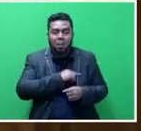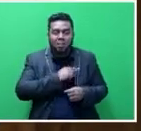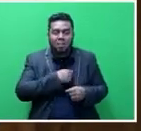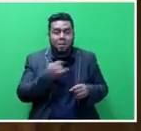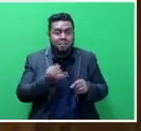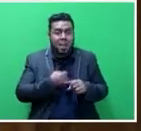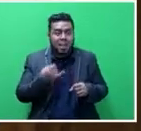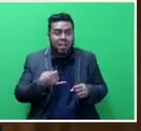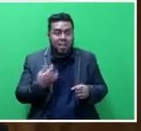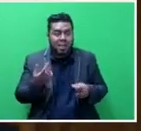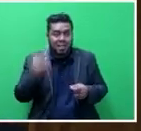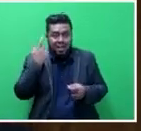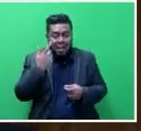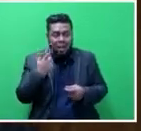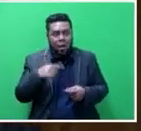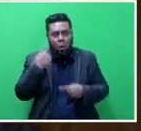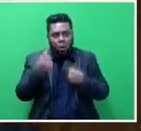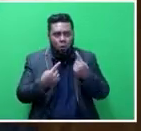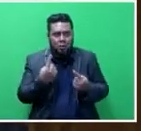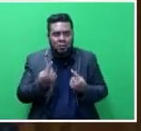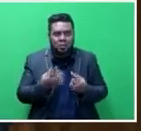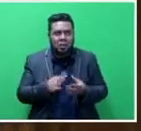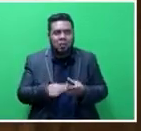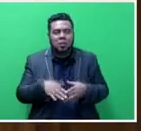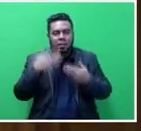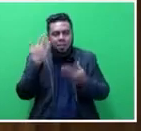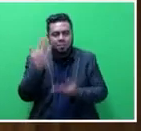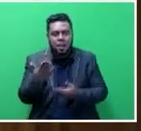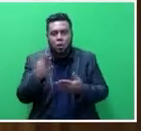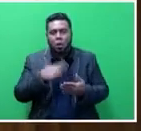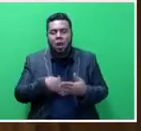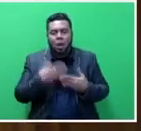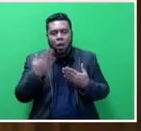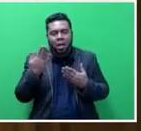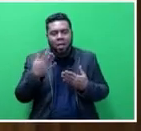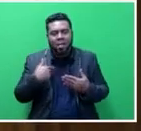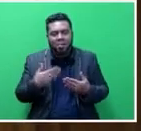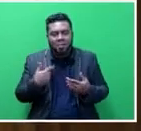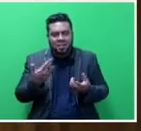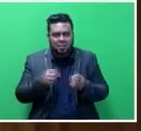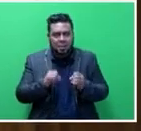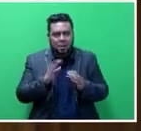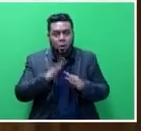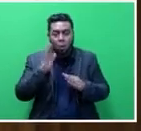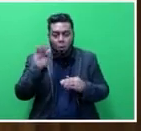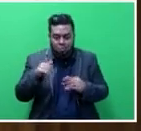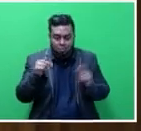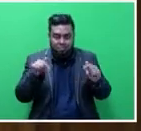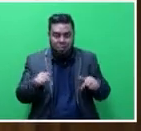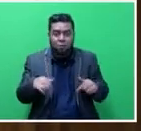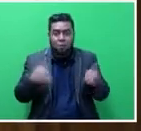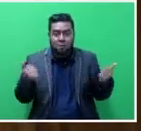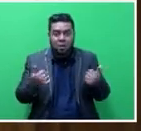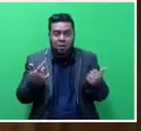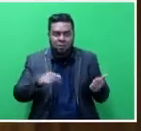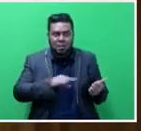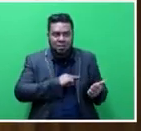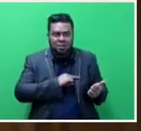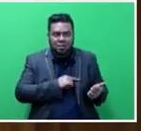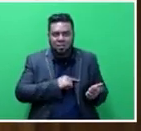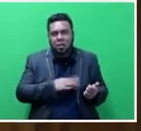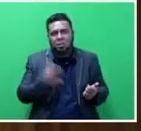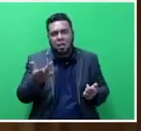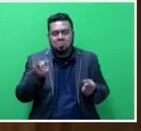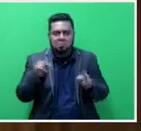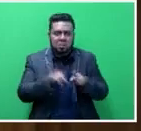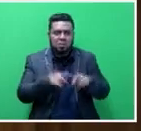care, our only choice is to rely on our health system at home. For many of us, that is a death